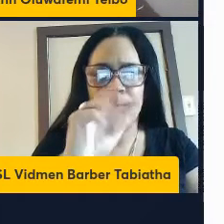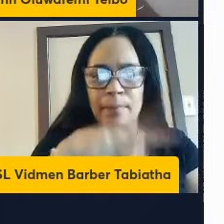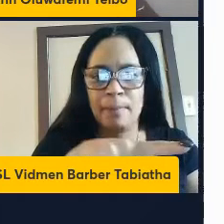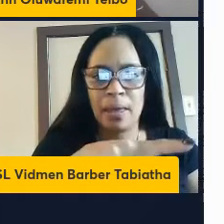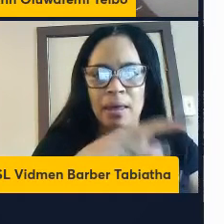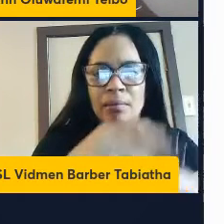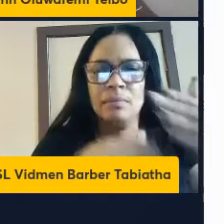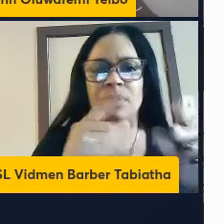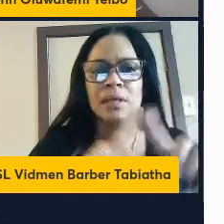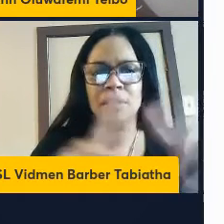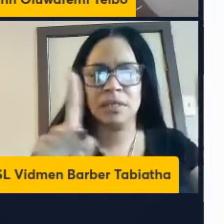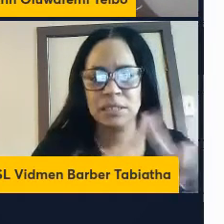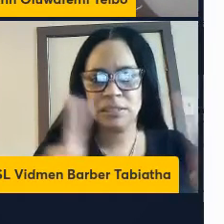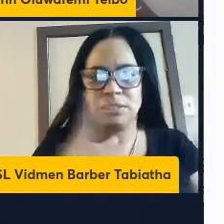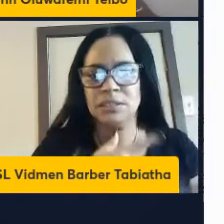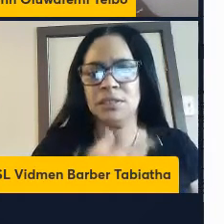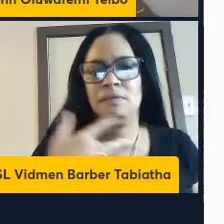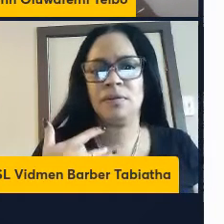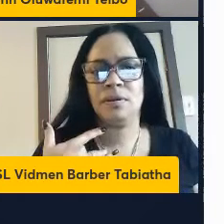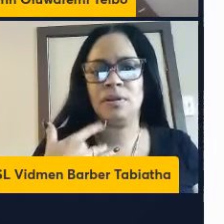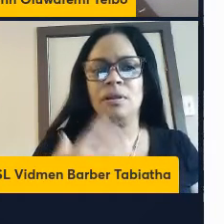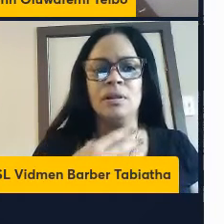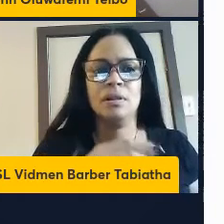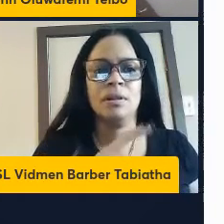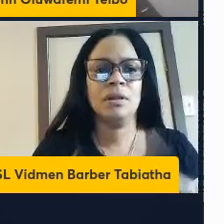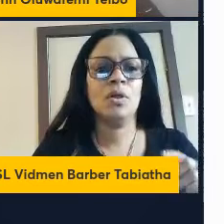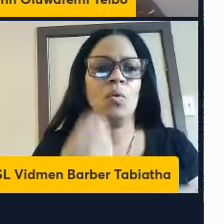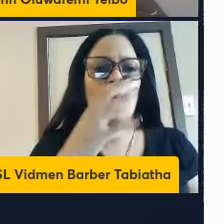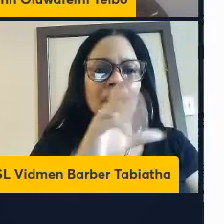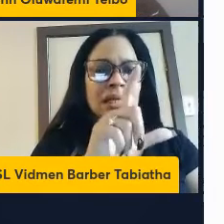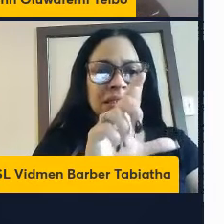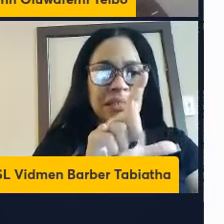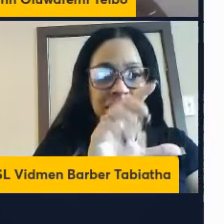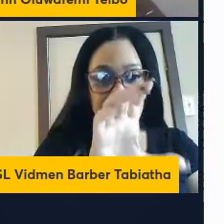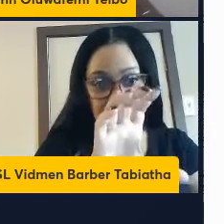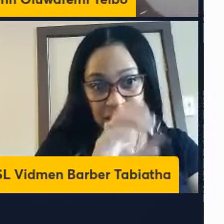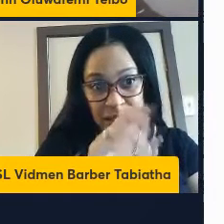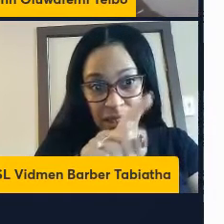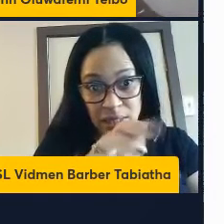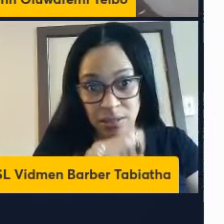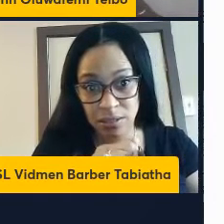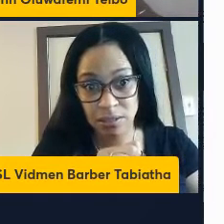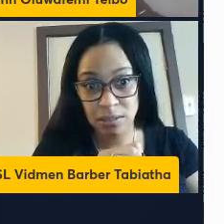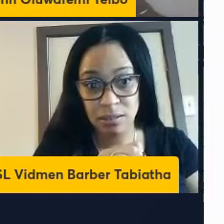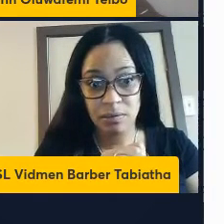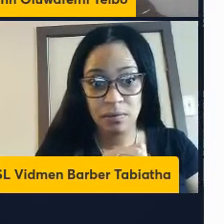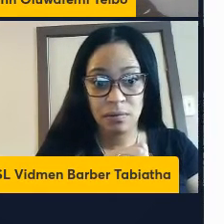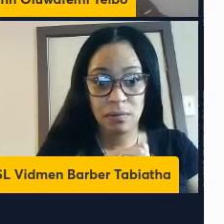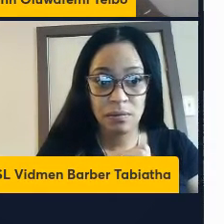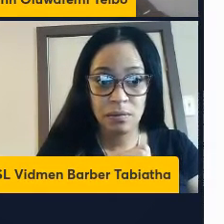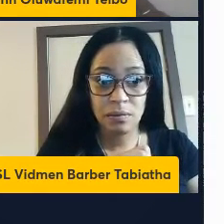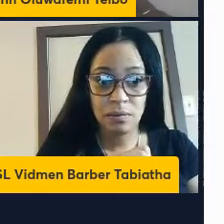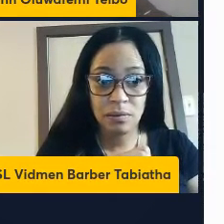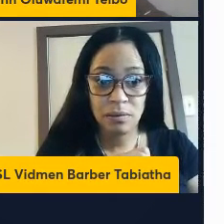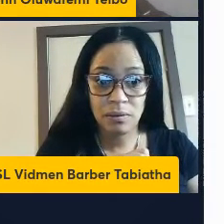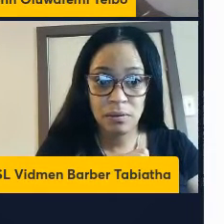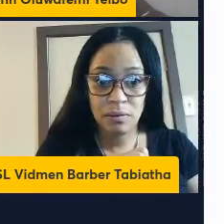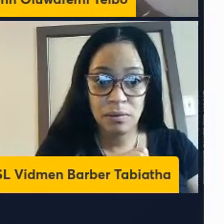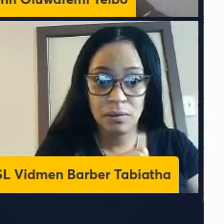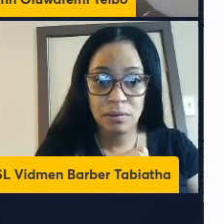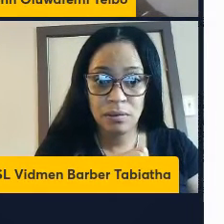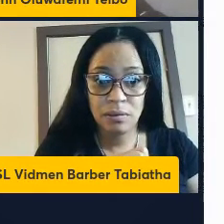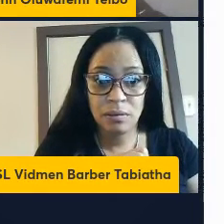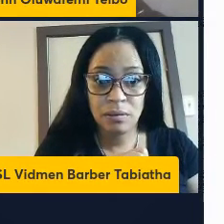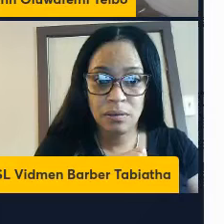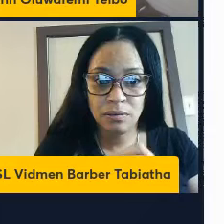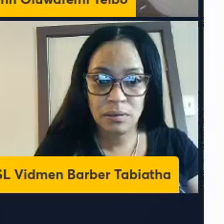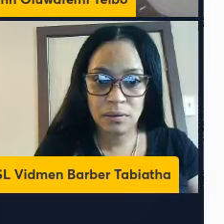profile profile from the white type, the CAR, the interleukin-15, the interleukin-15, the receptor